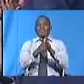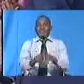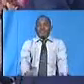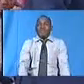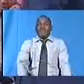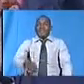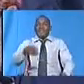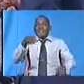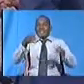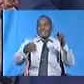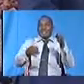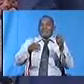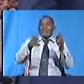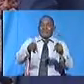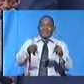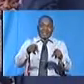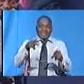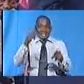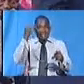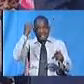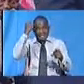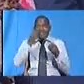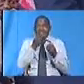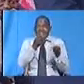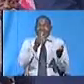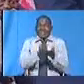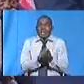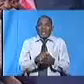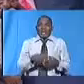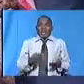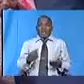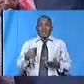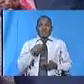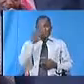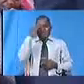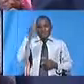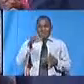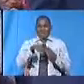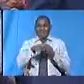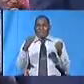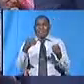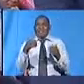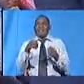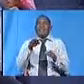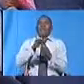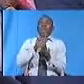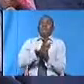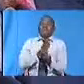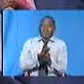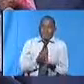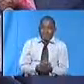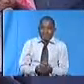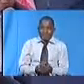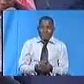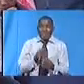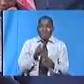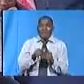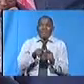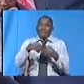if somebody suggested that, we don't know how many ballots were issued, with biometric, it's a press of the